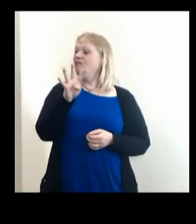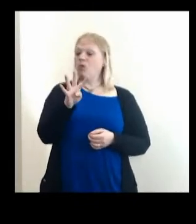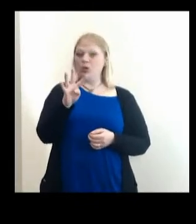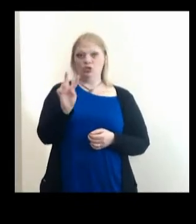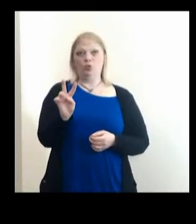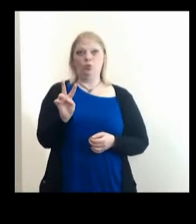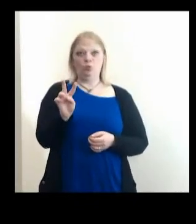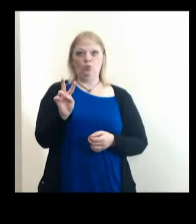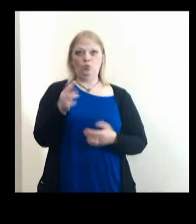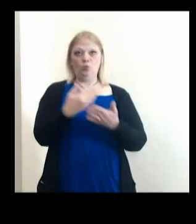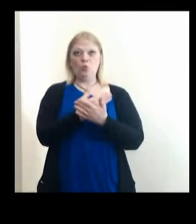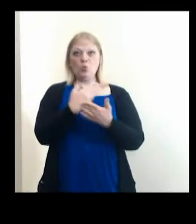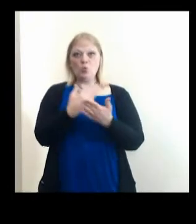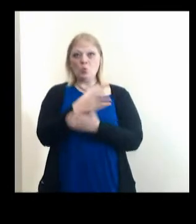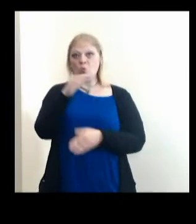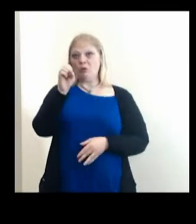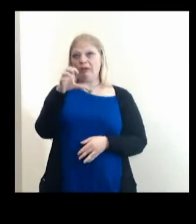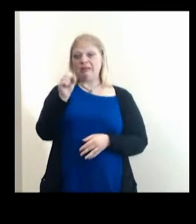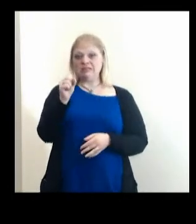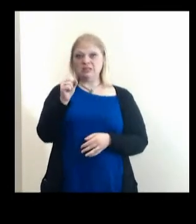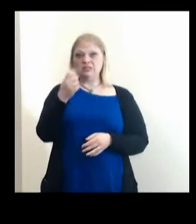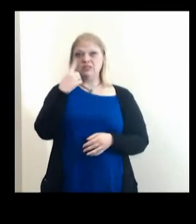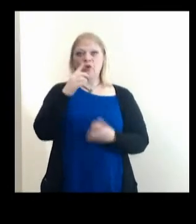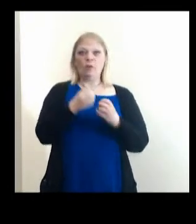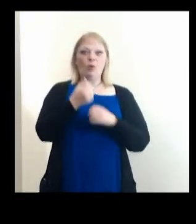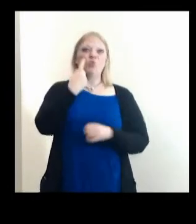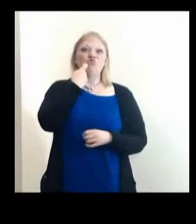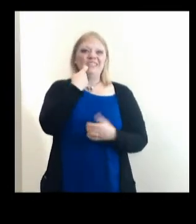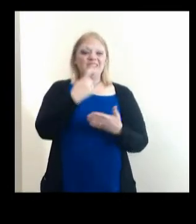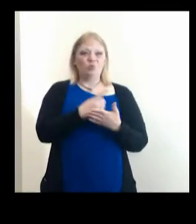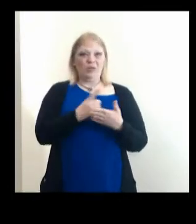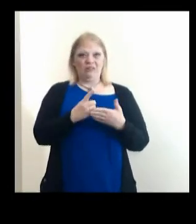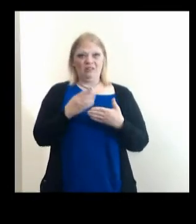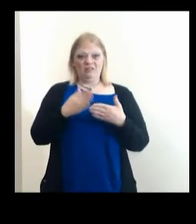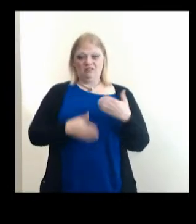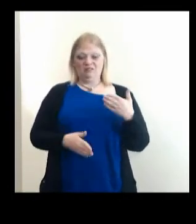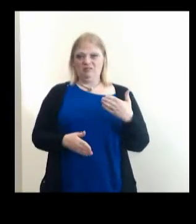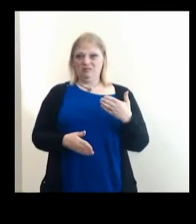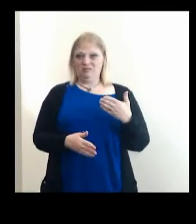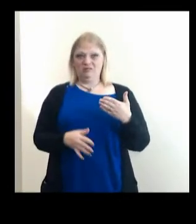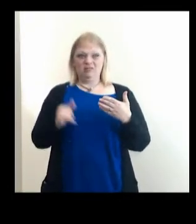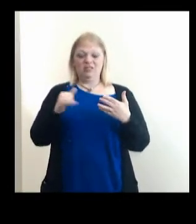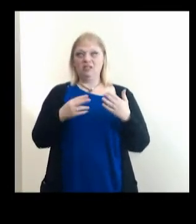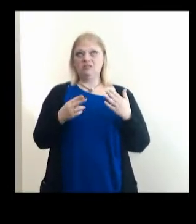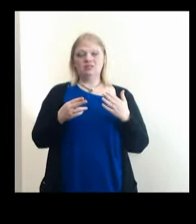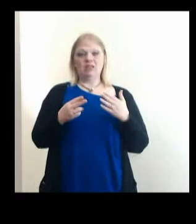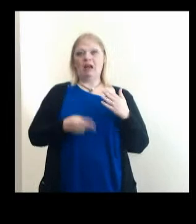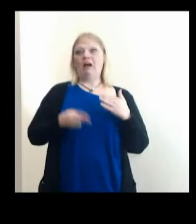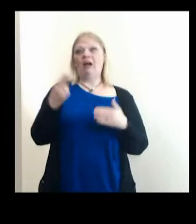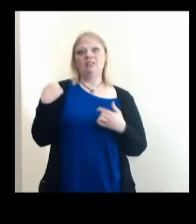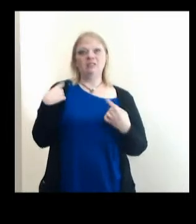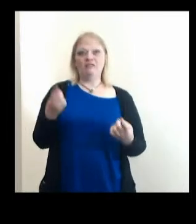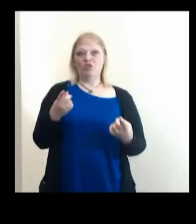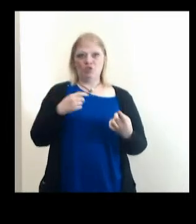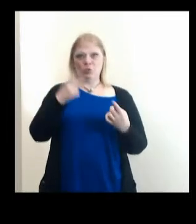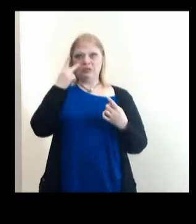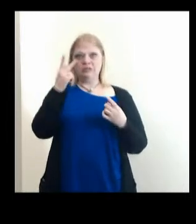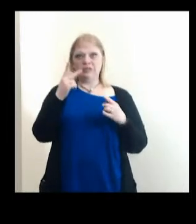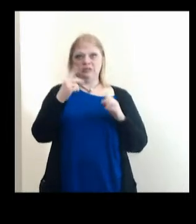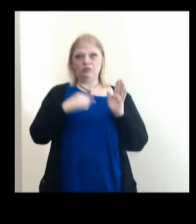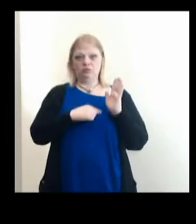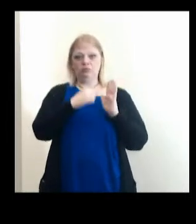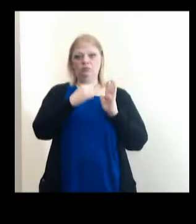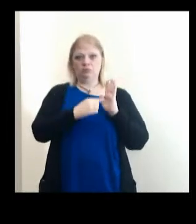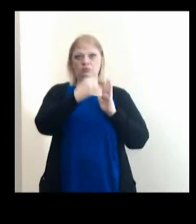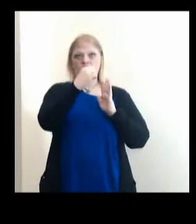642 new cases for the most recent week ending, which is the highest we've ever seen. And you can see the chart here and how it keeps on